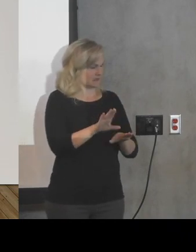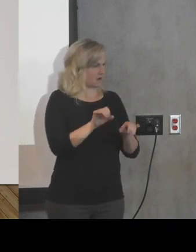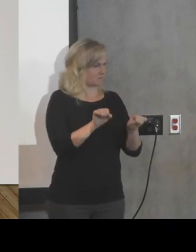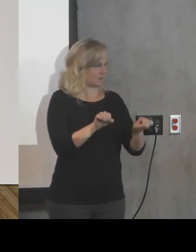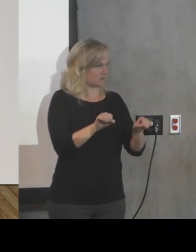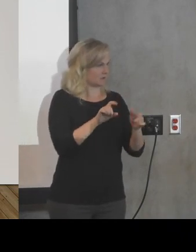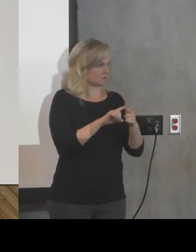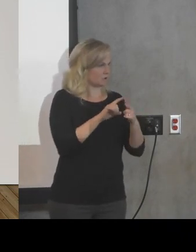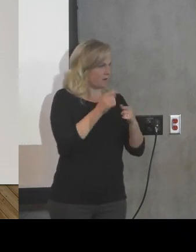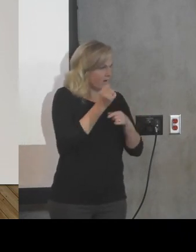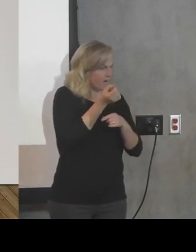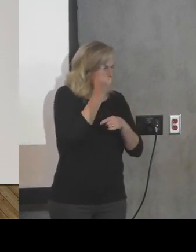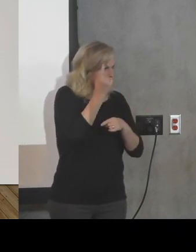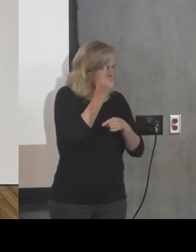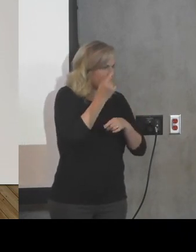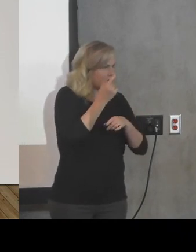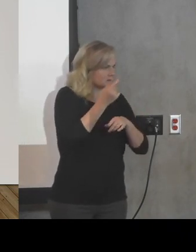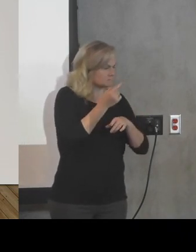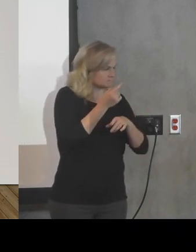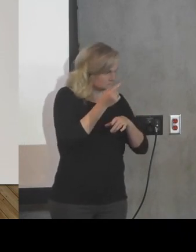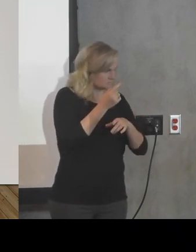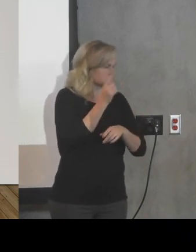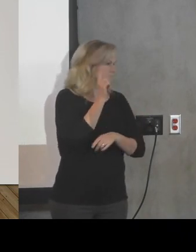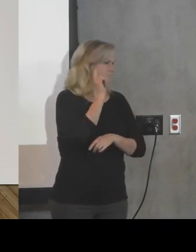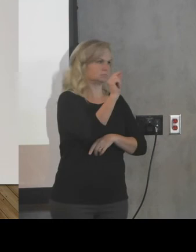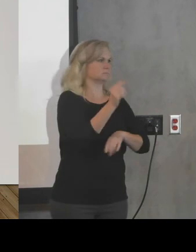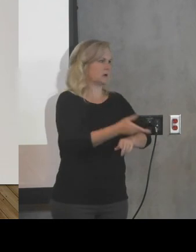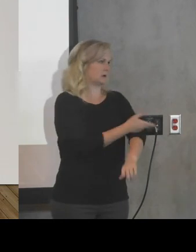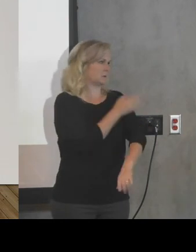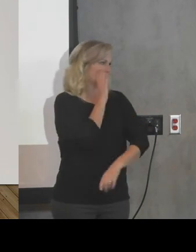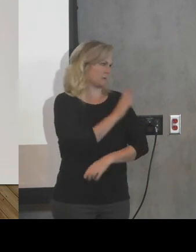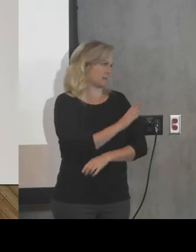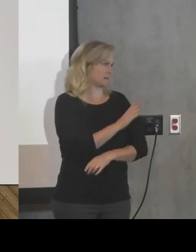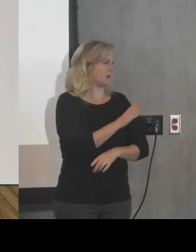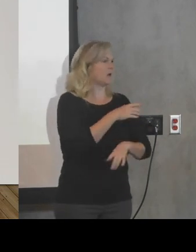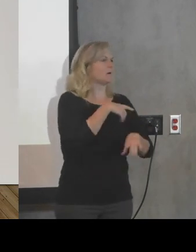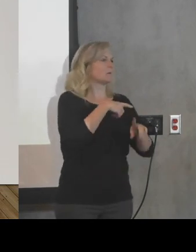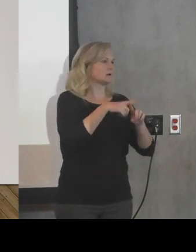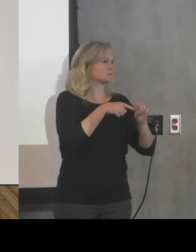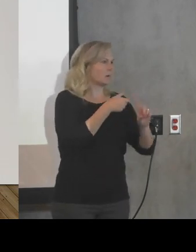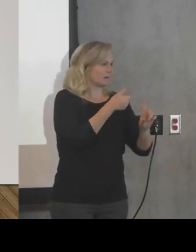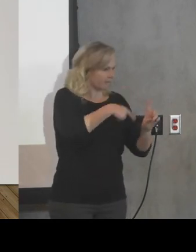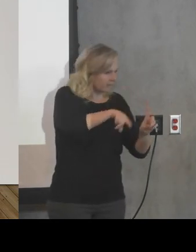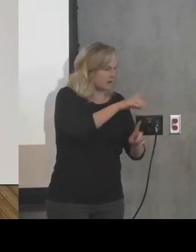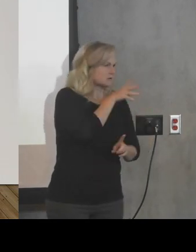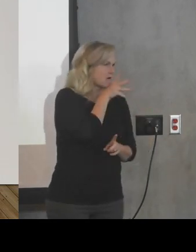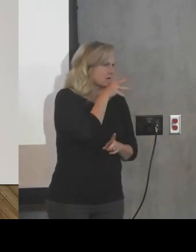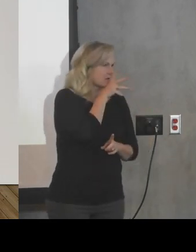to understand what they're reading. Plus, they sound better when they're talking.